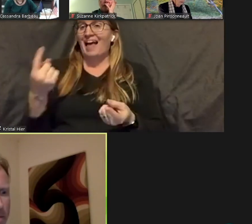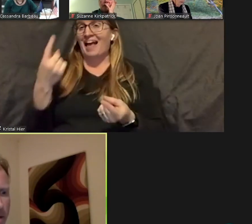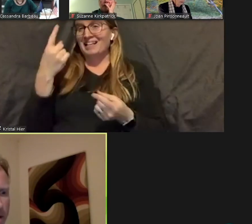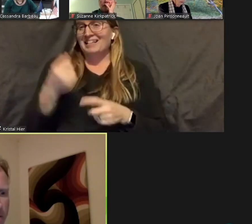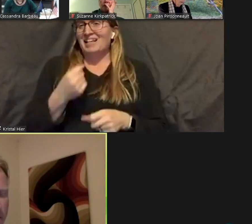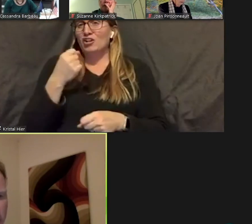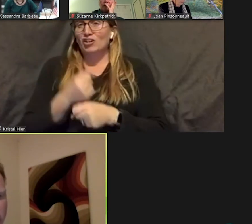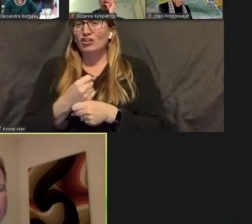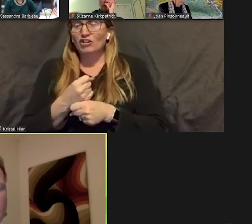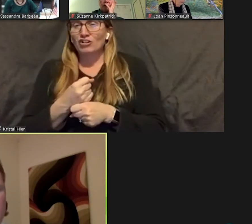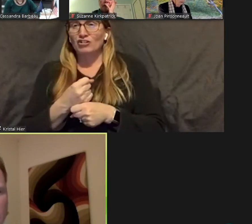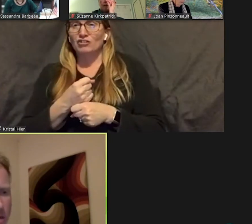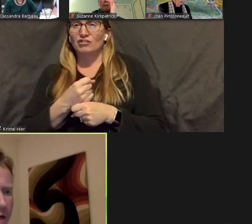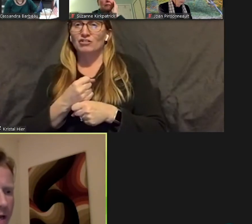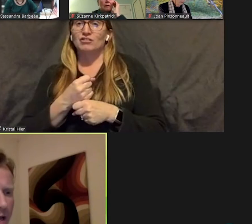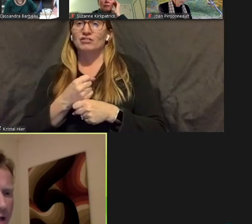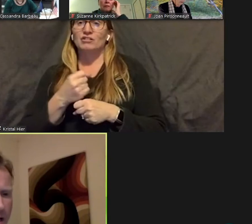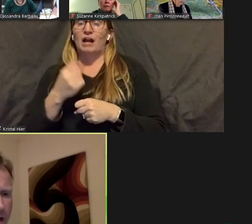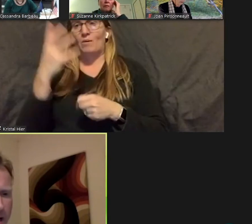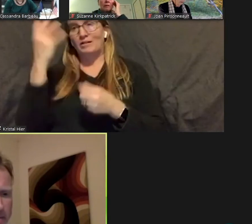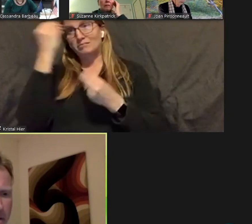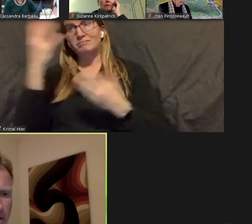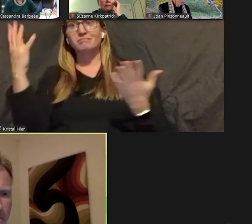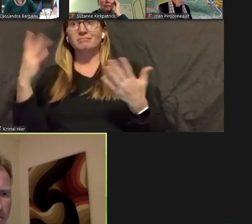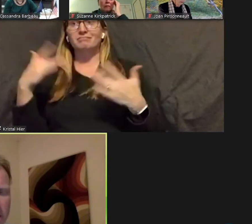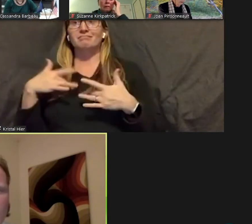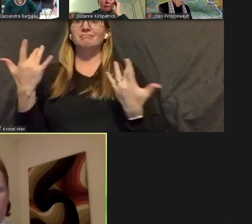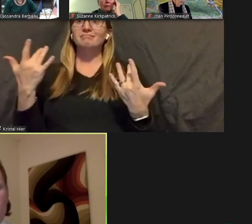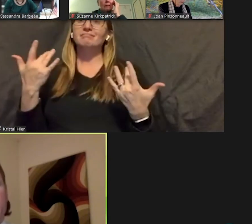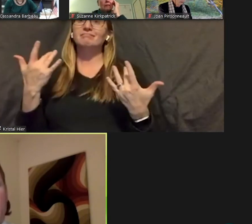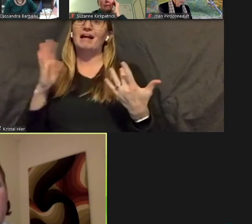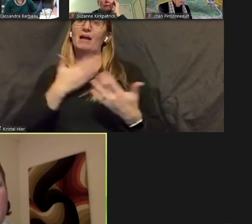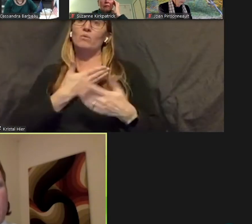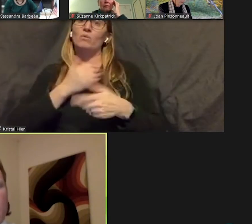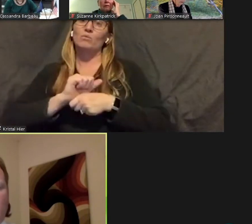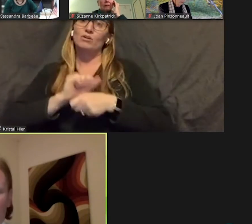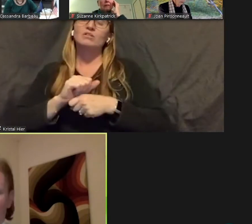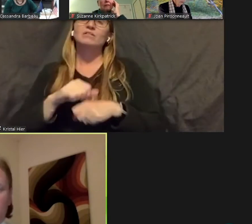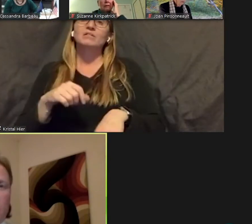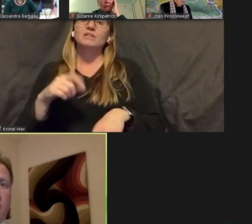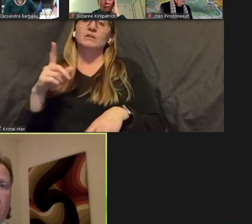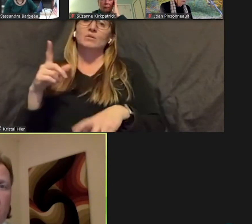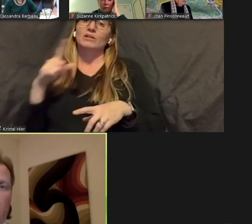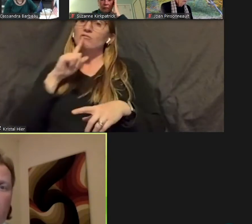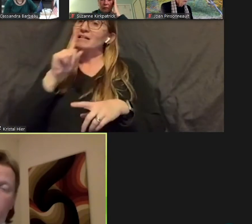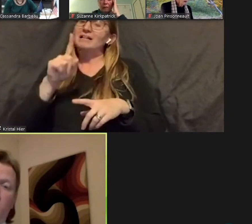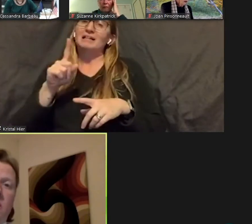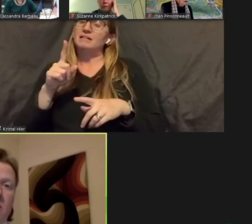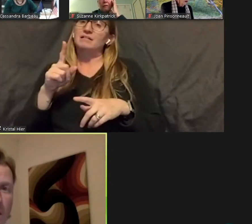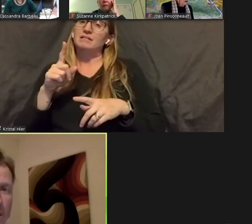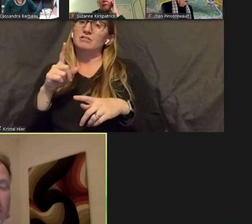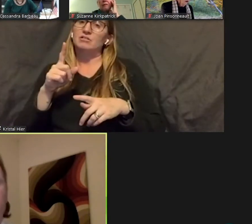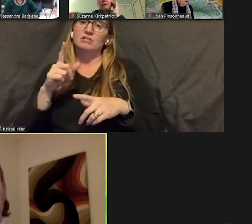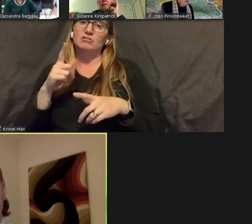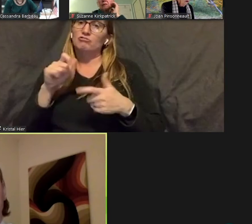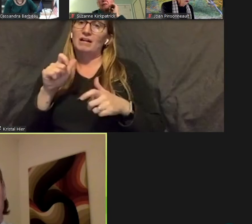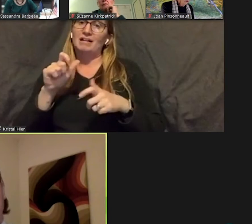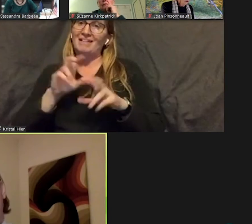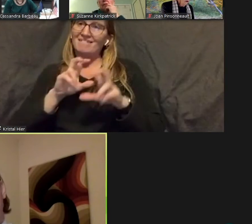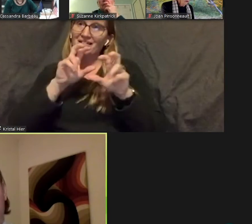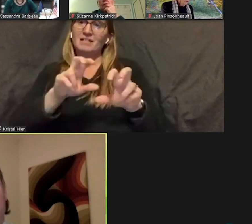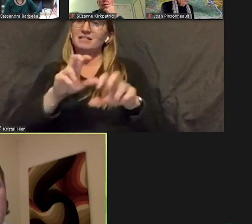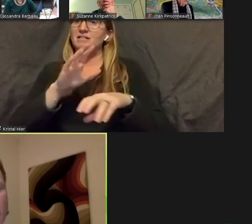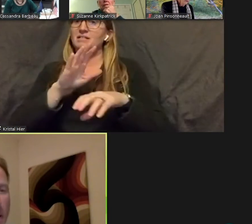I want to bring this sort of update to the community, has been really investing in our constellation of buildings on Union Street